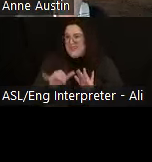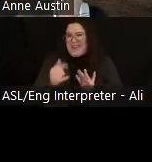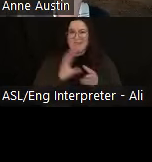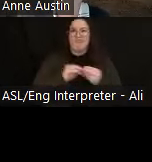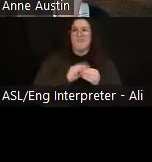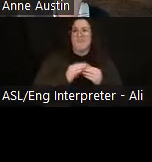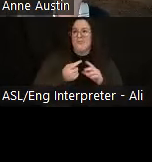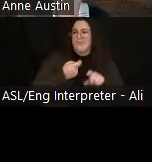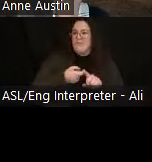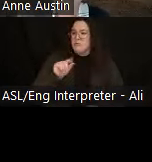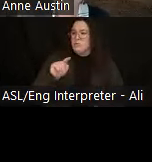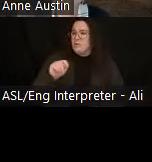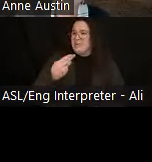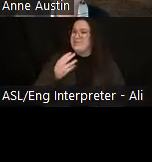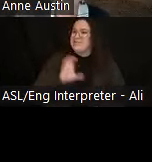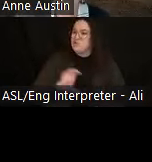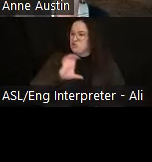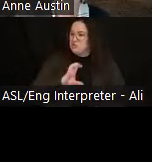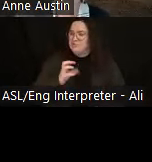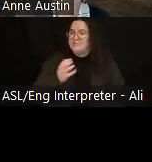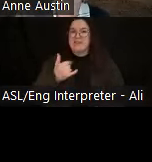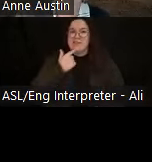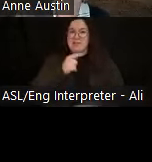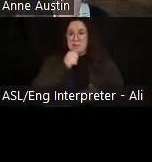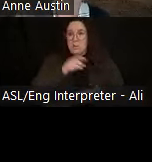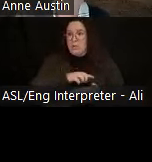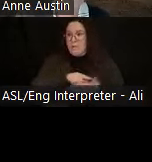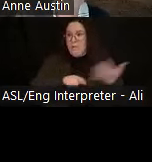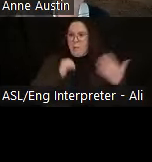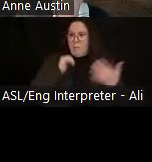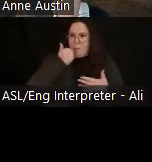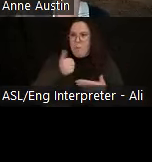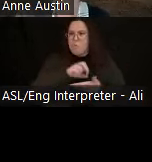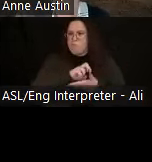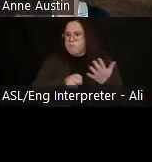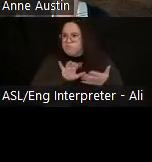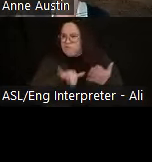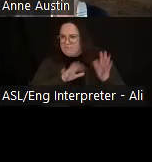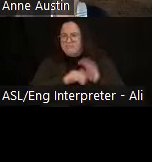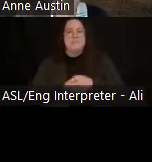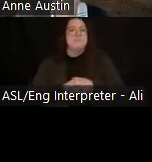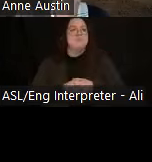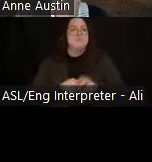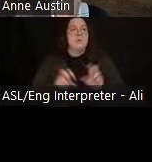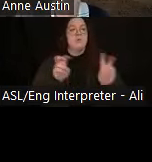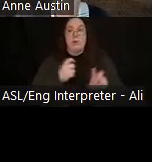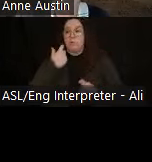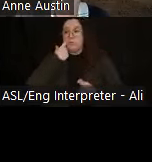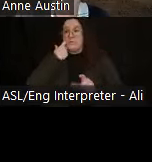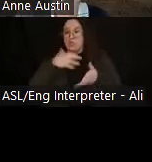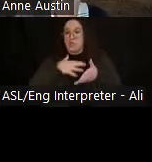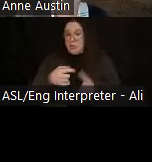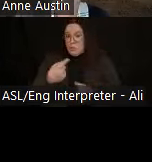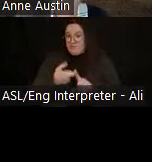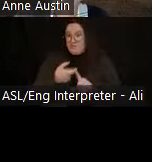century. Each of these quotes that come from more recent scholars, including one from